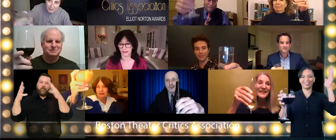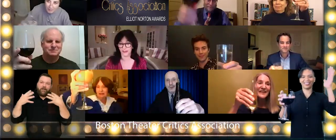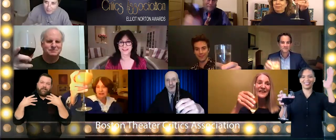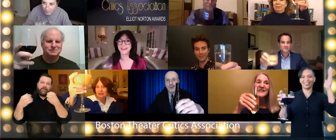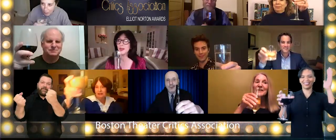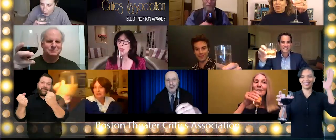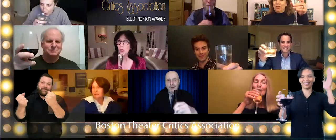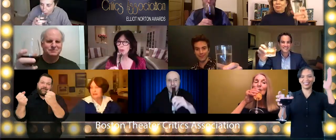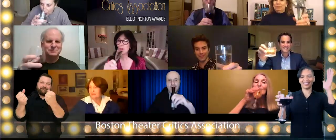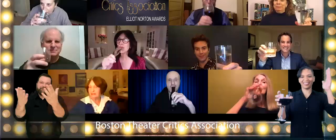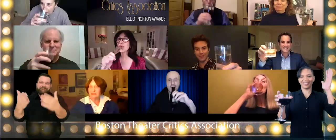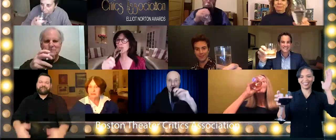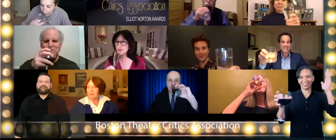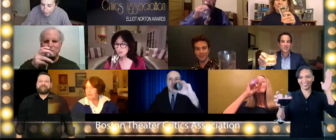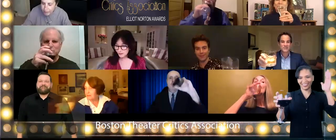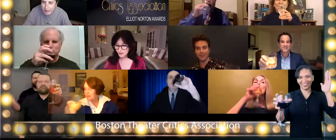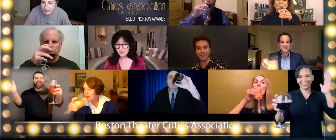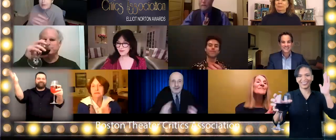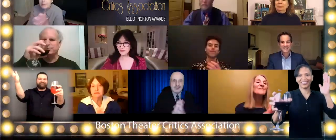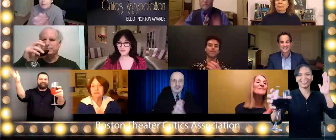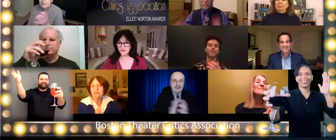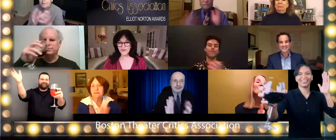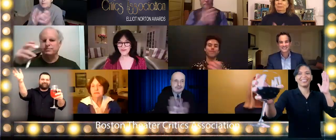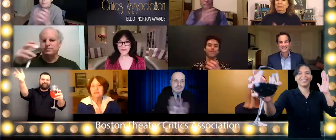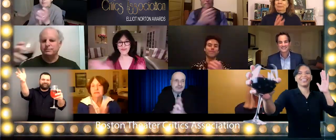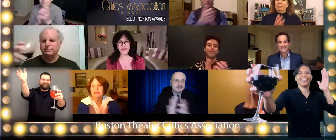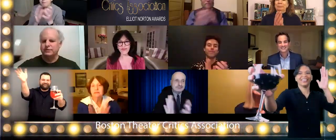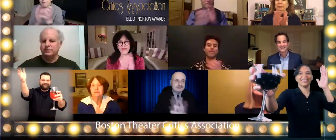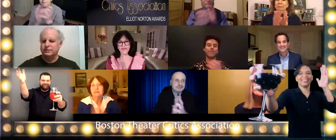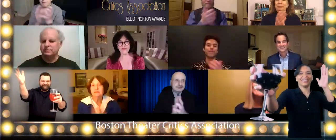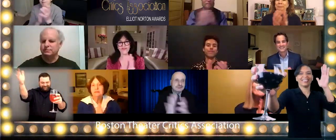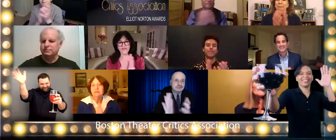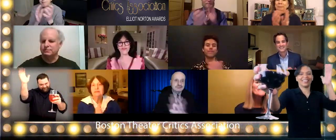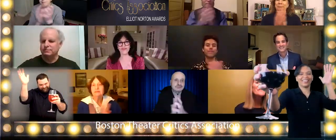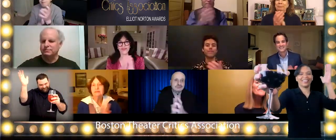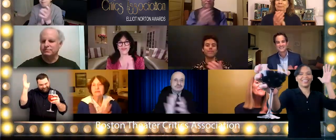health. Cheers. Cheers.